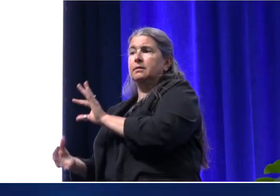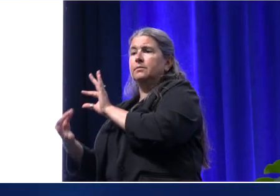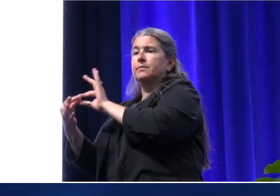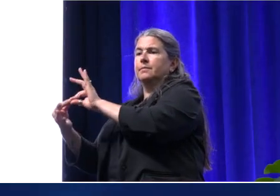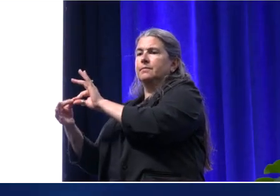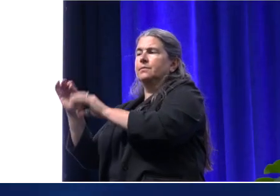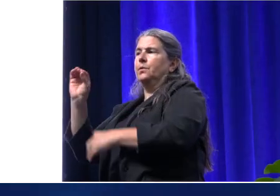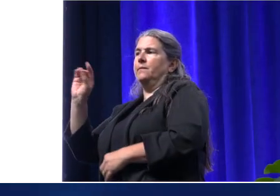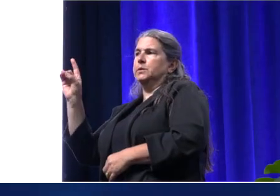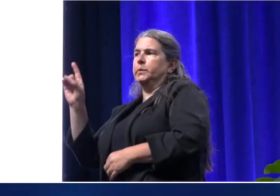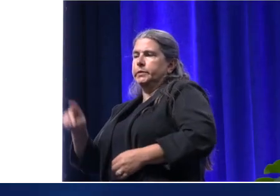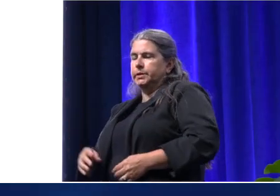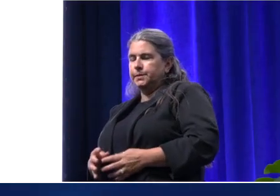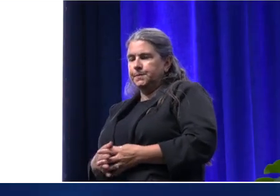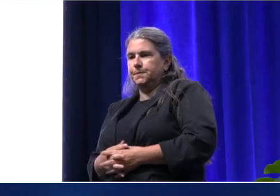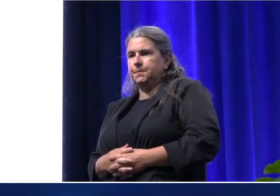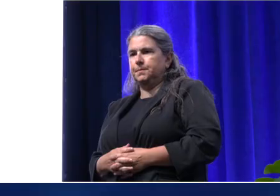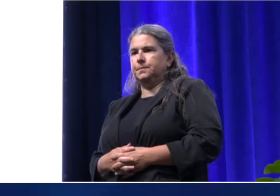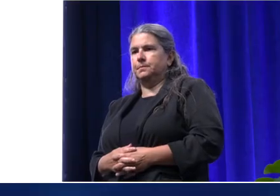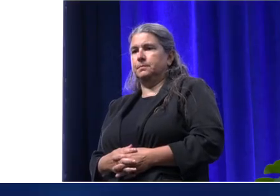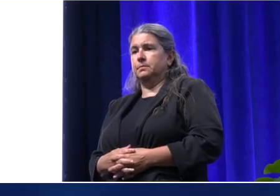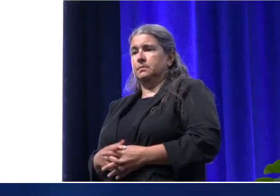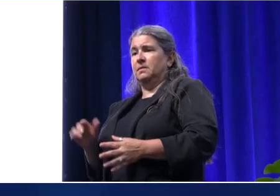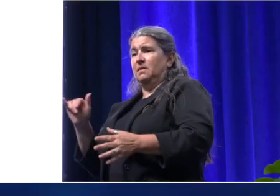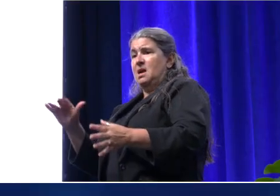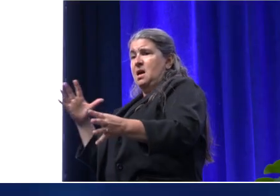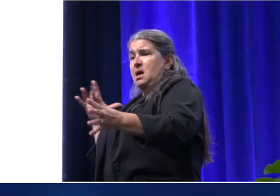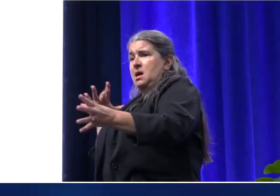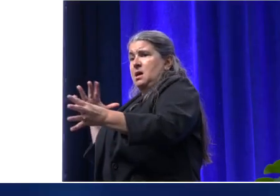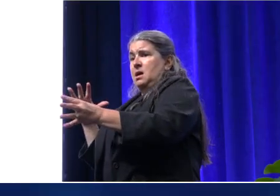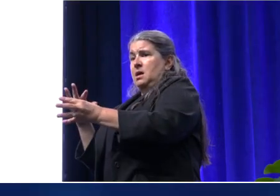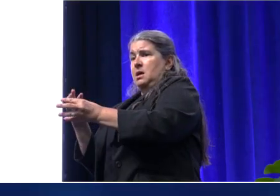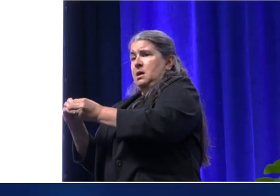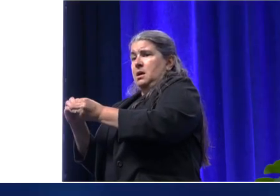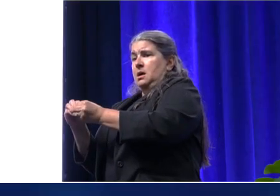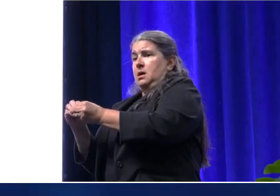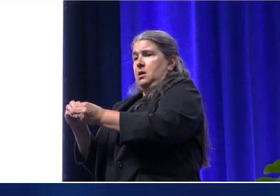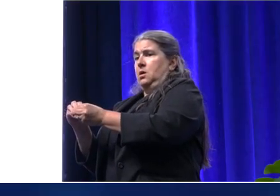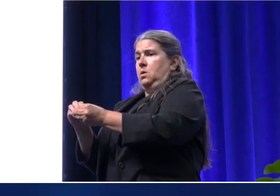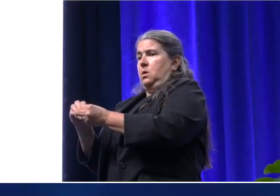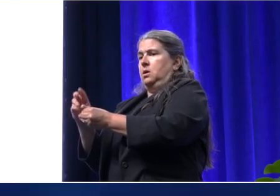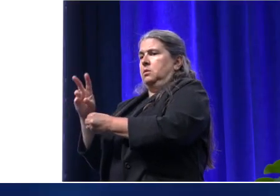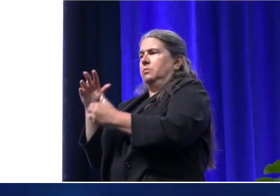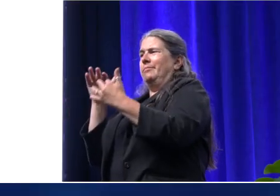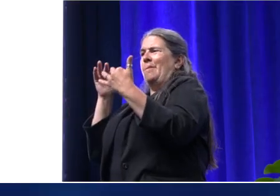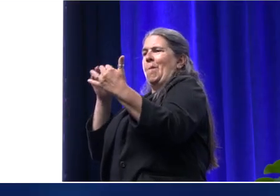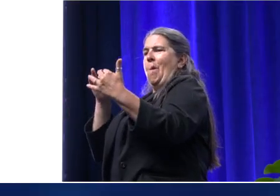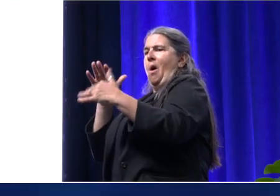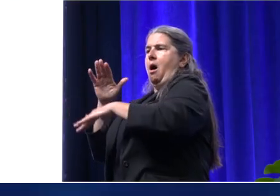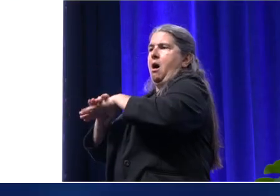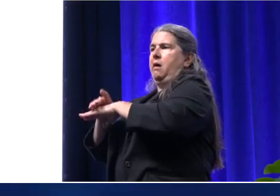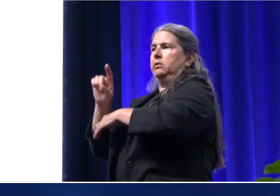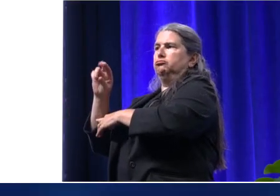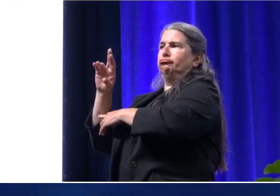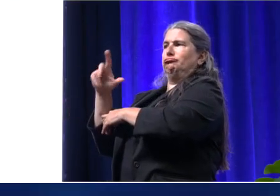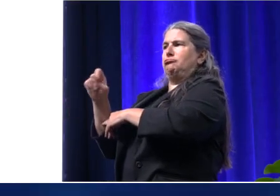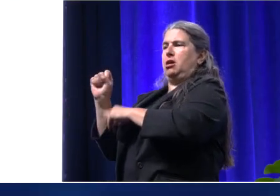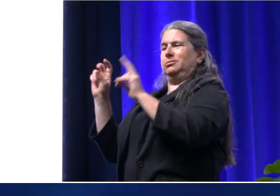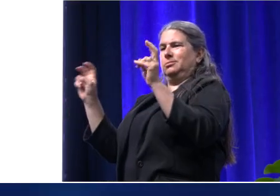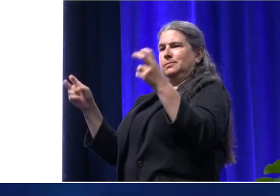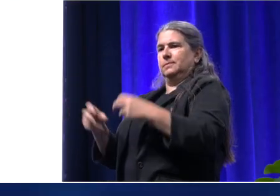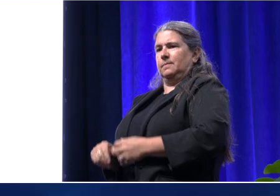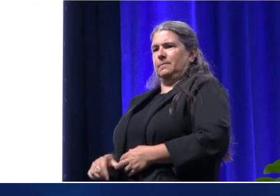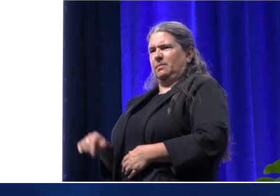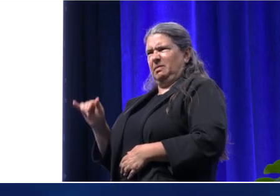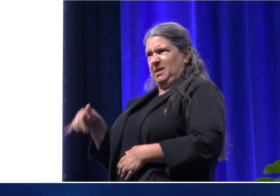of the war on drugs. We need to do better, and I think we can. And the work that you've been hearing about today in this